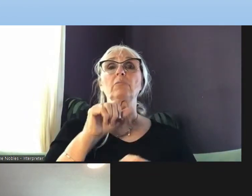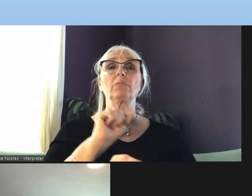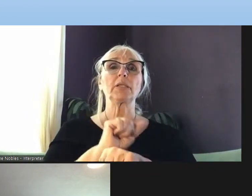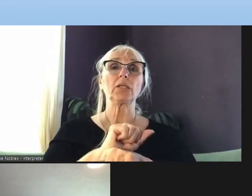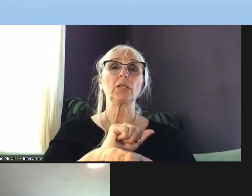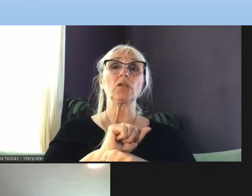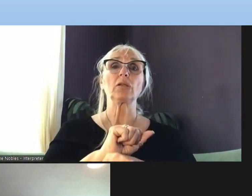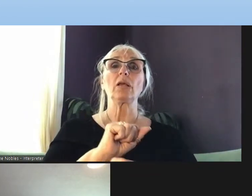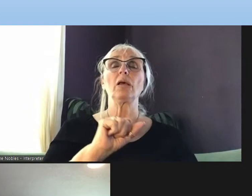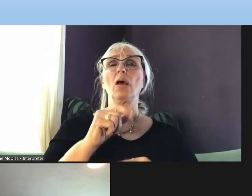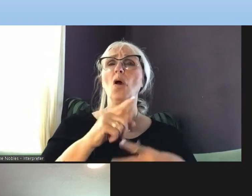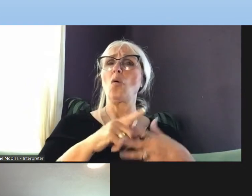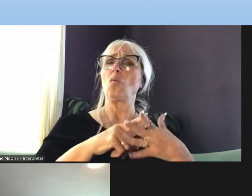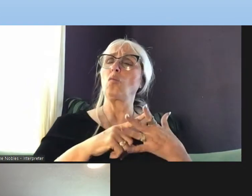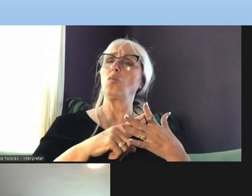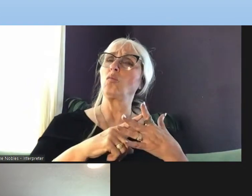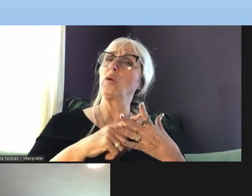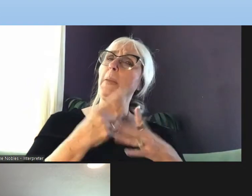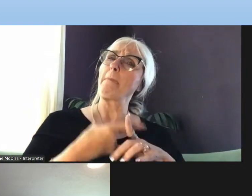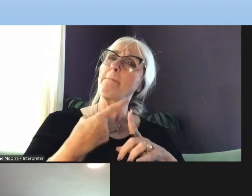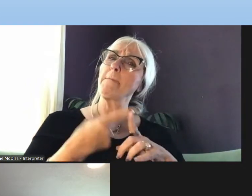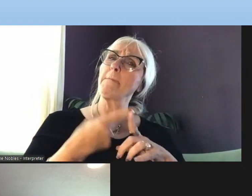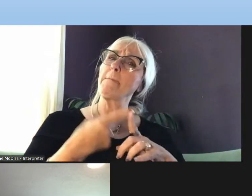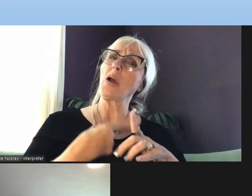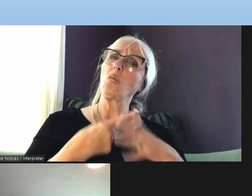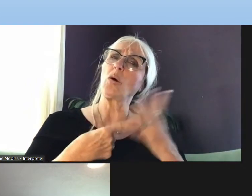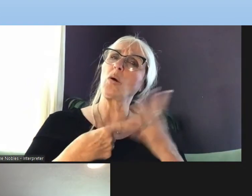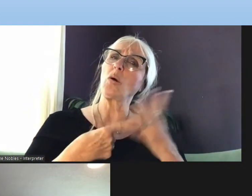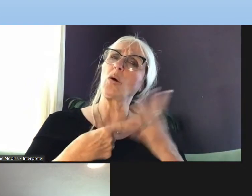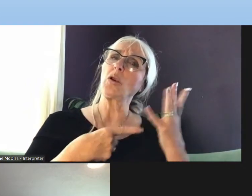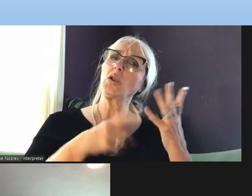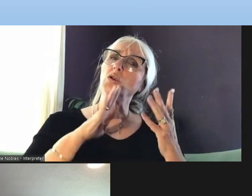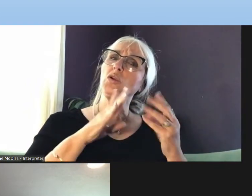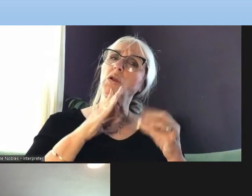what, in months, what are you talking about to train someone?